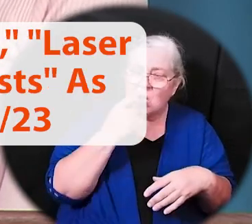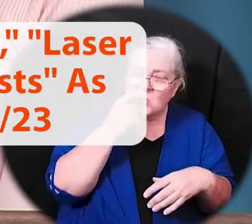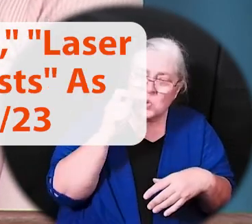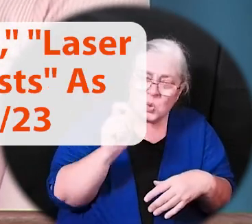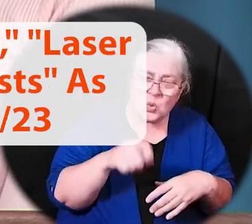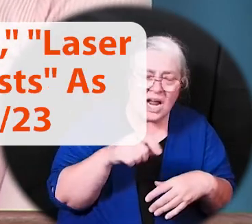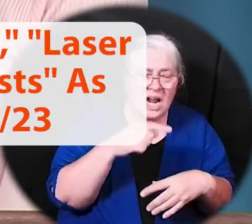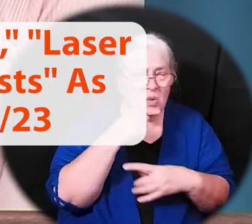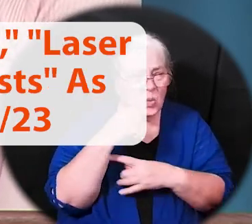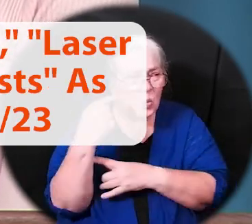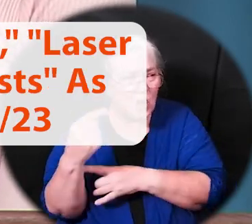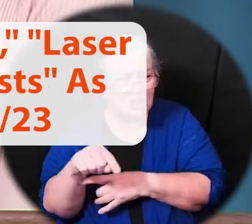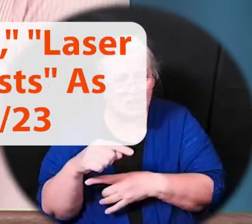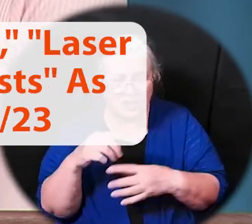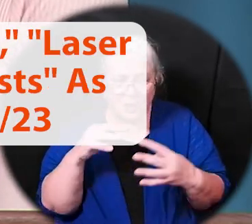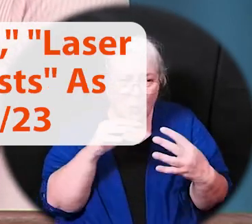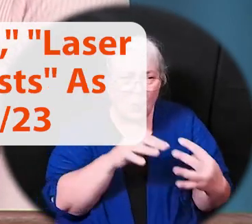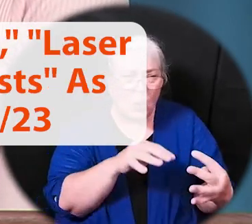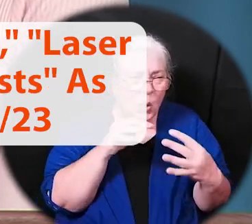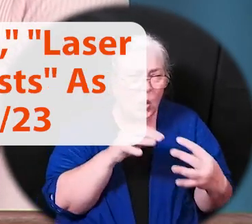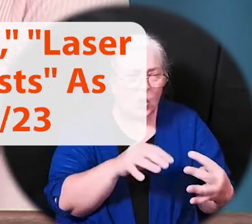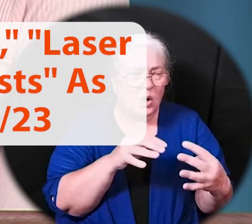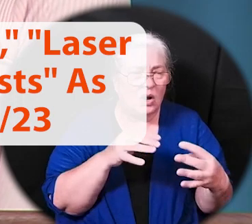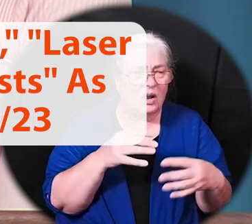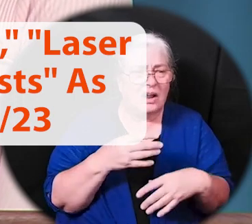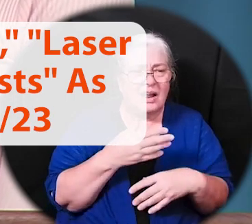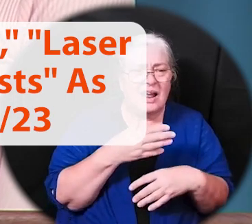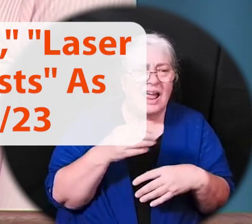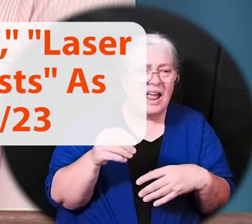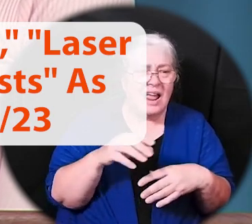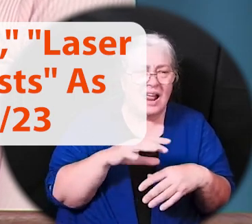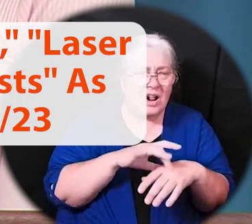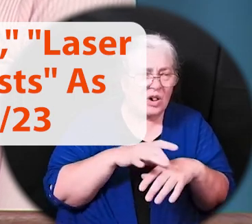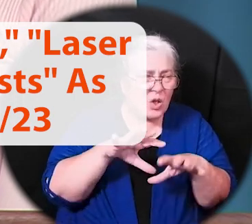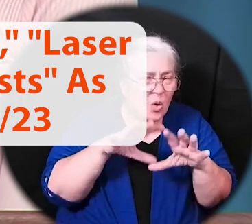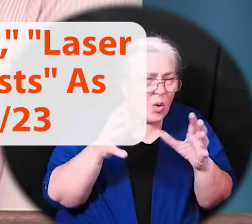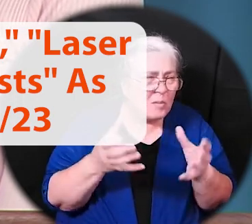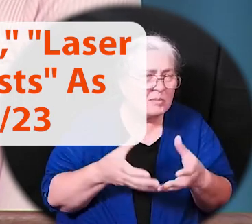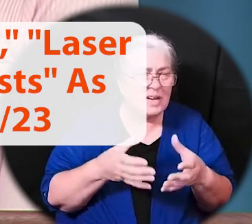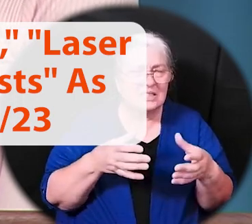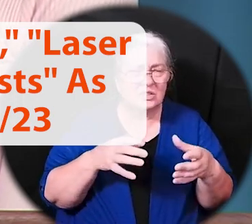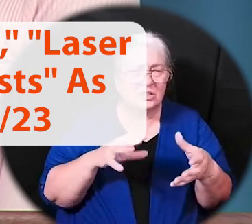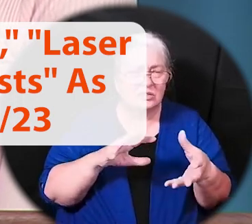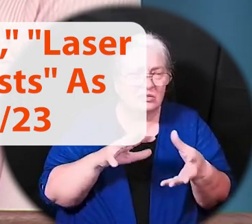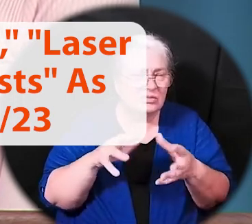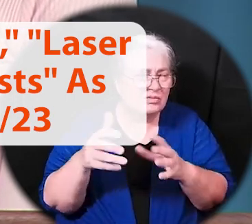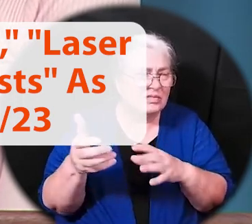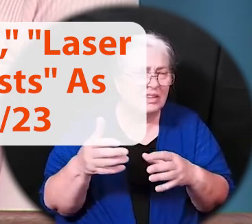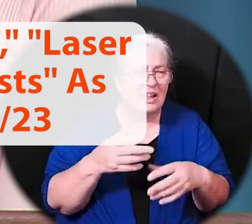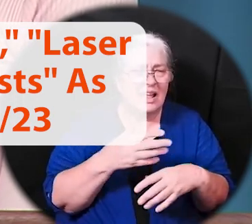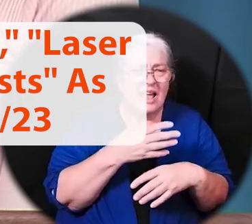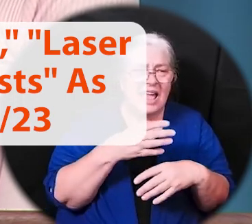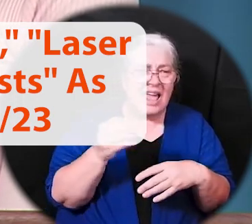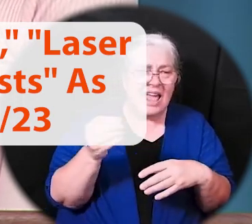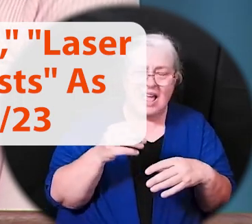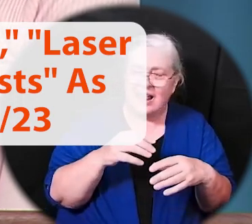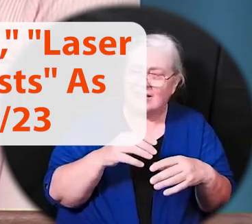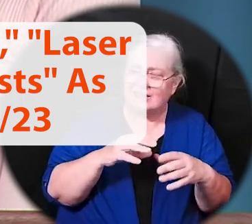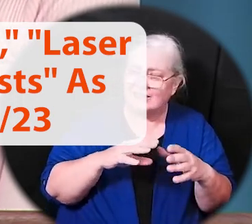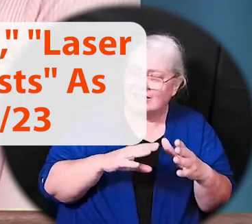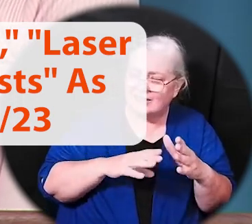spike. We saw what's going on with what Americans are feeling every day. This is why. This is why this president has been